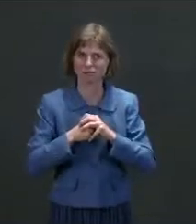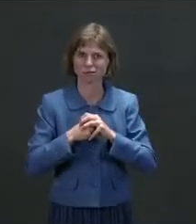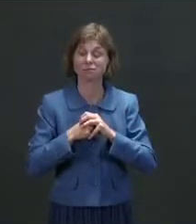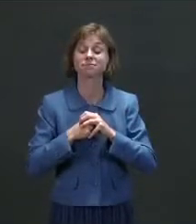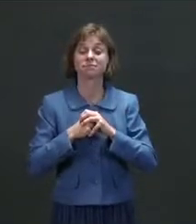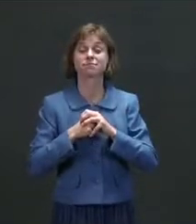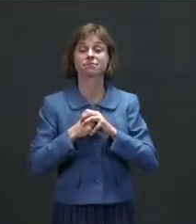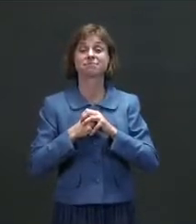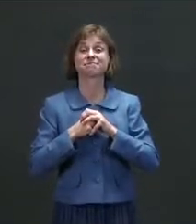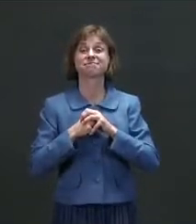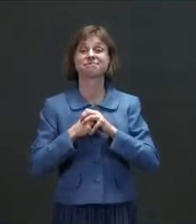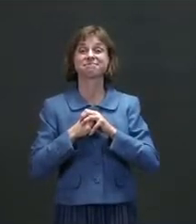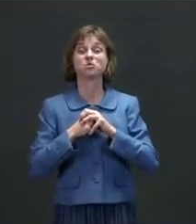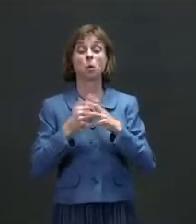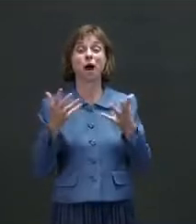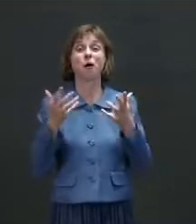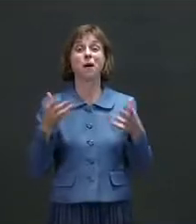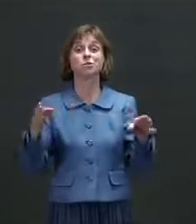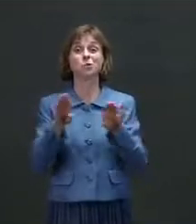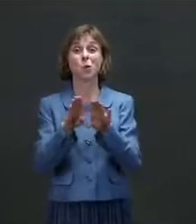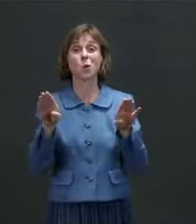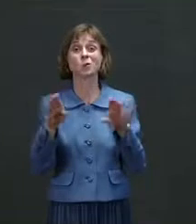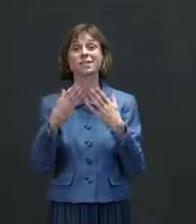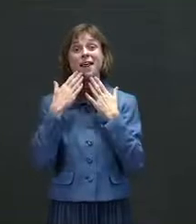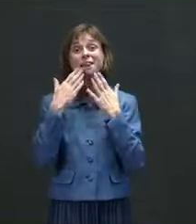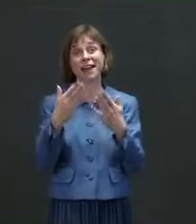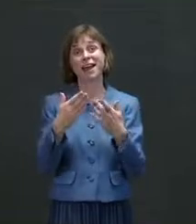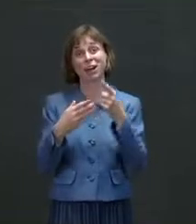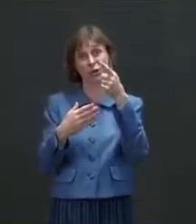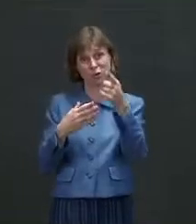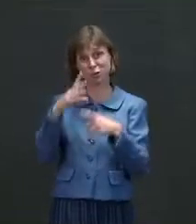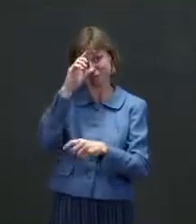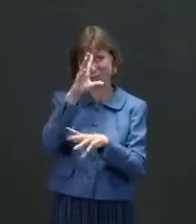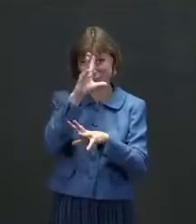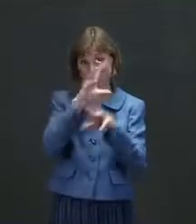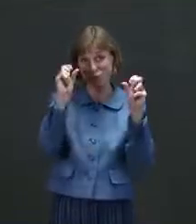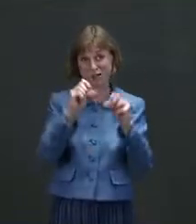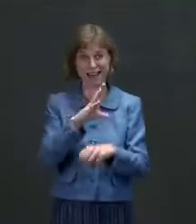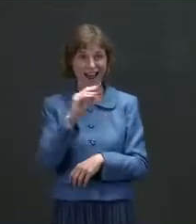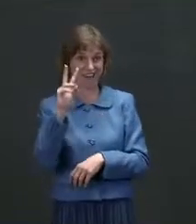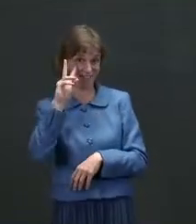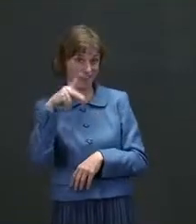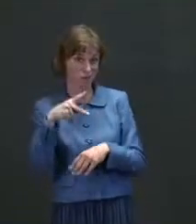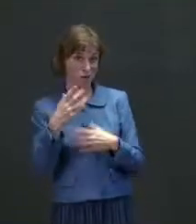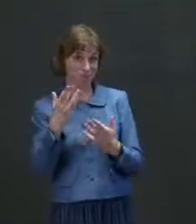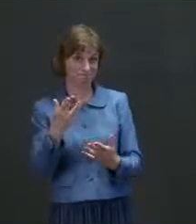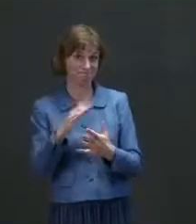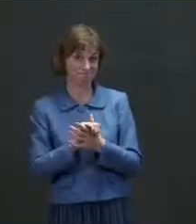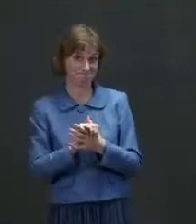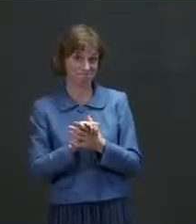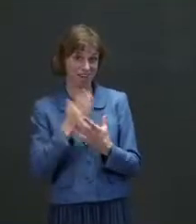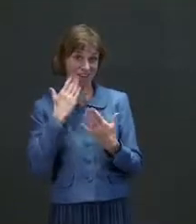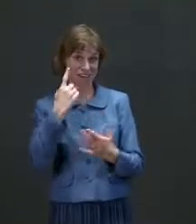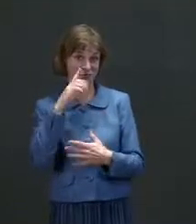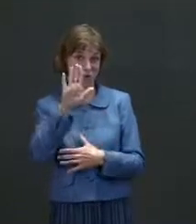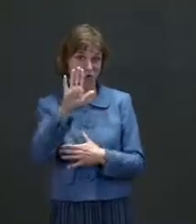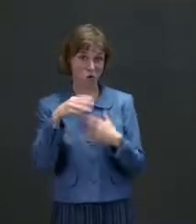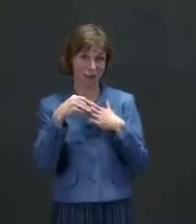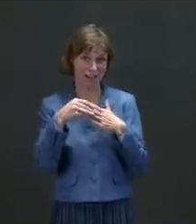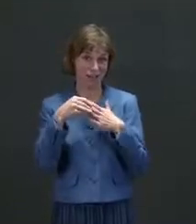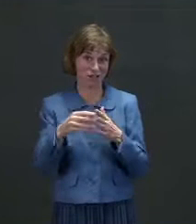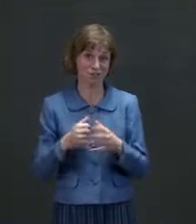to just close with thanking you, Mr. President and Madam Vice President, for your leadership and leading the